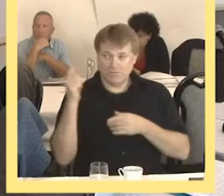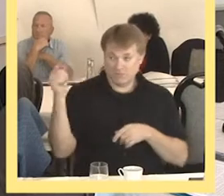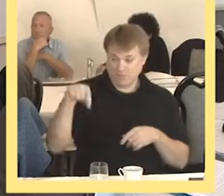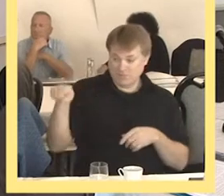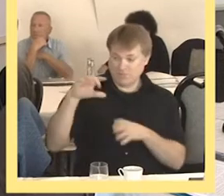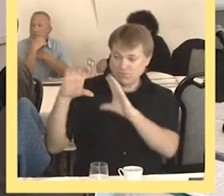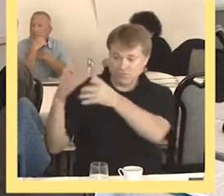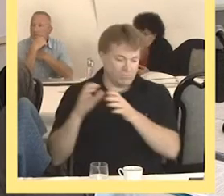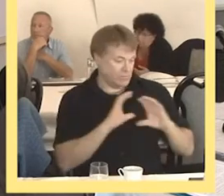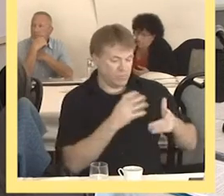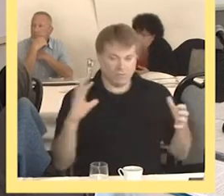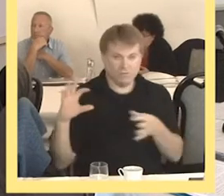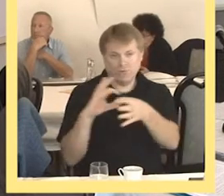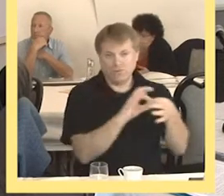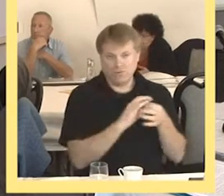meetings.